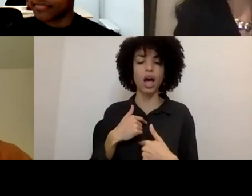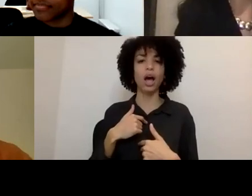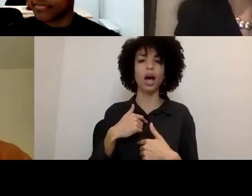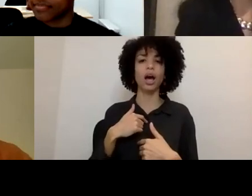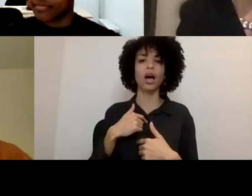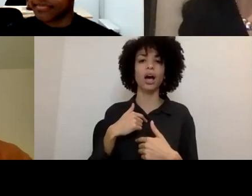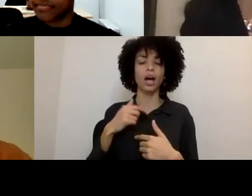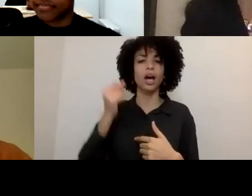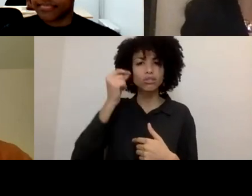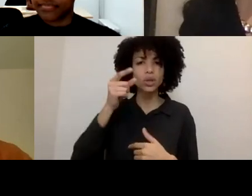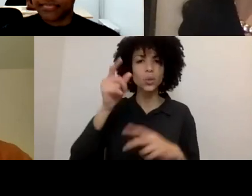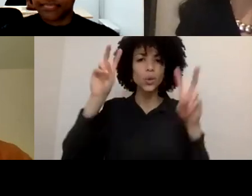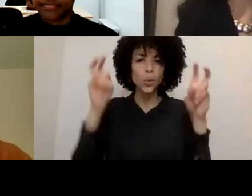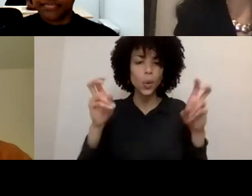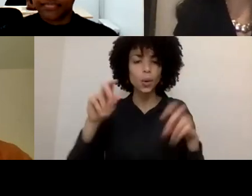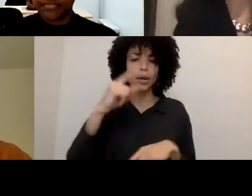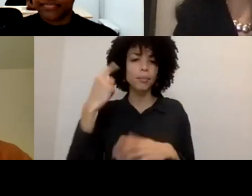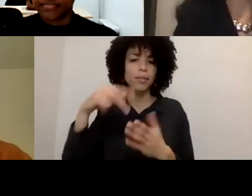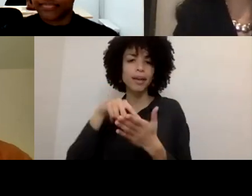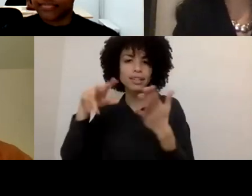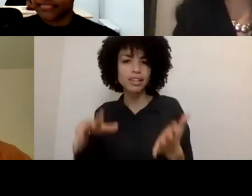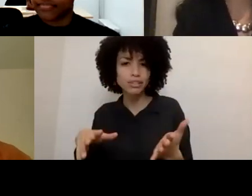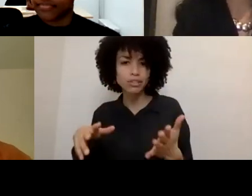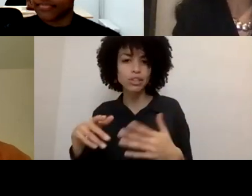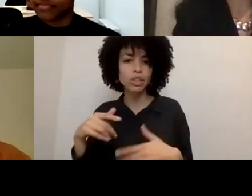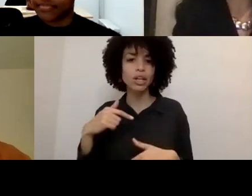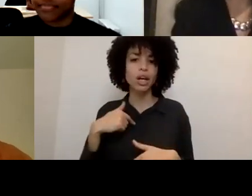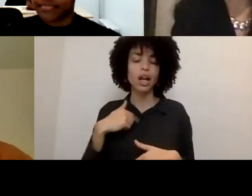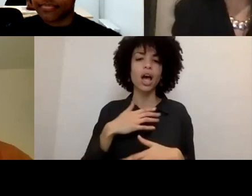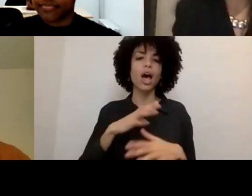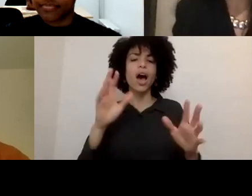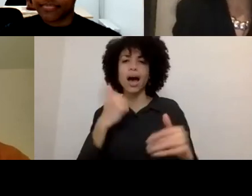story where you were quoting a Black dancer. And, I appreciate I'm also. sorry, No.